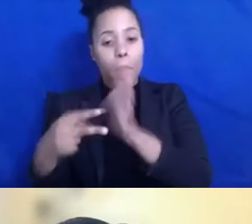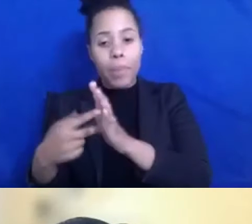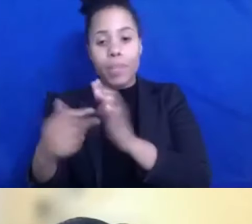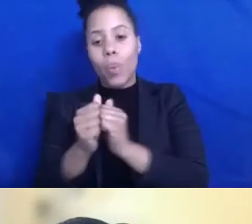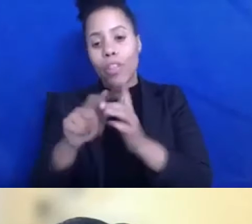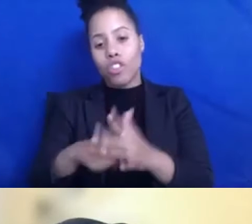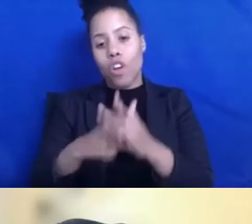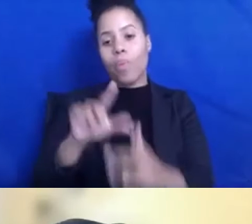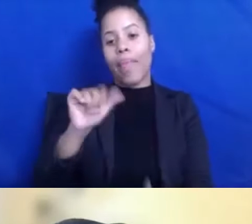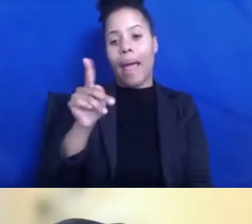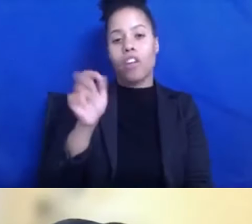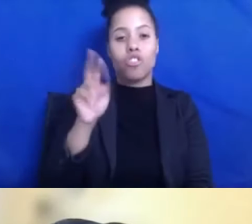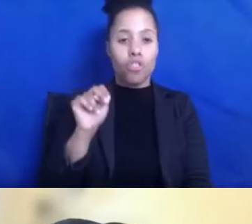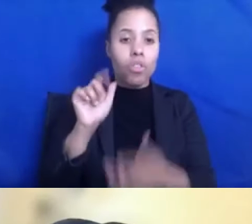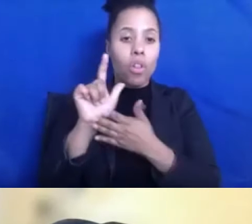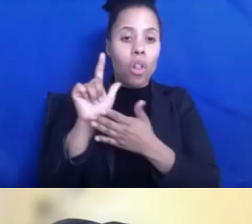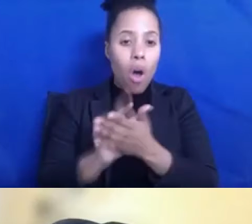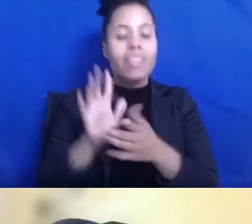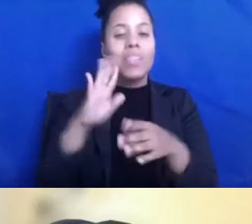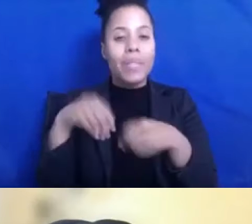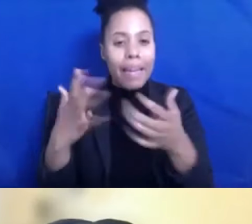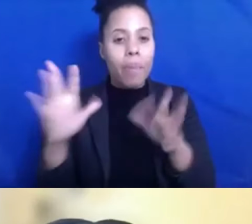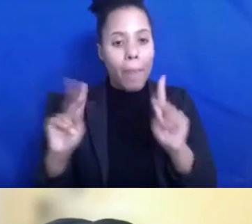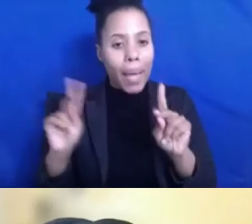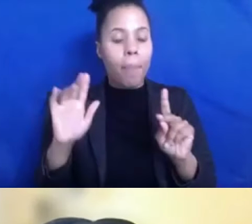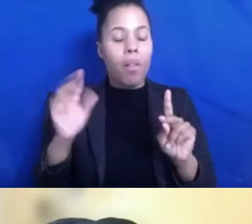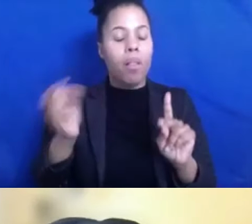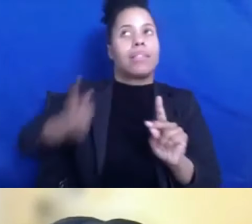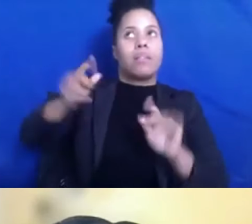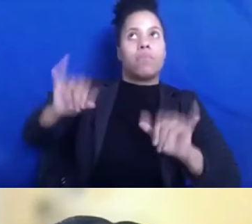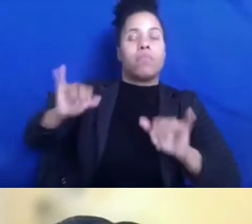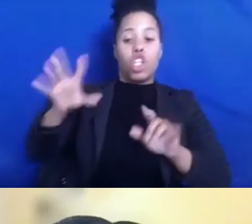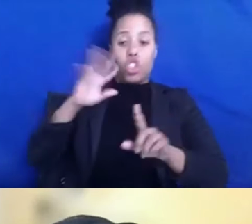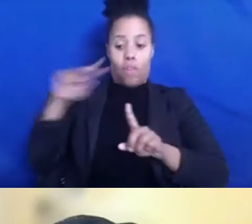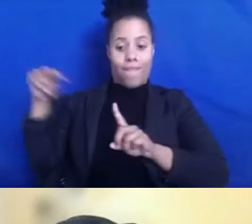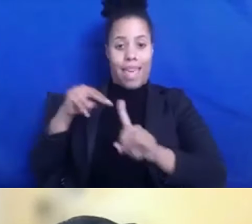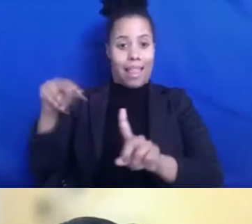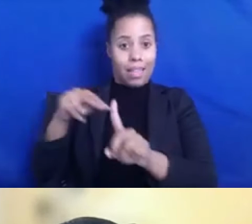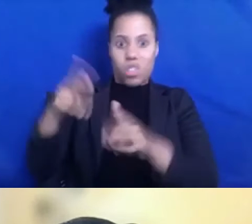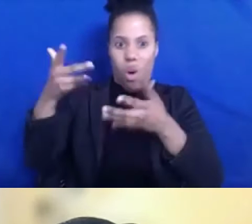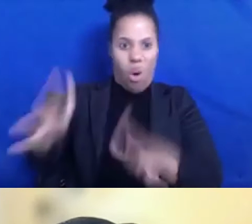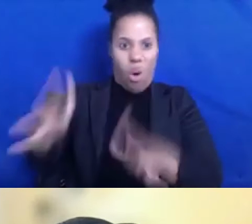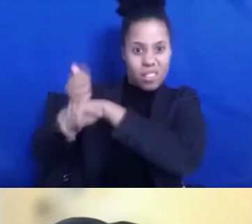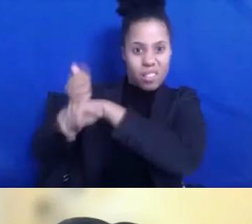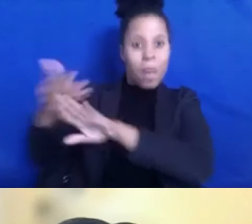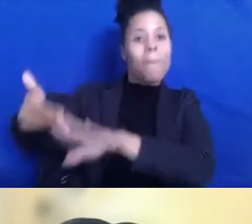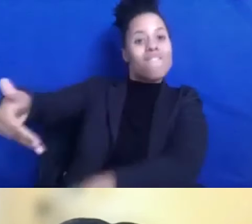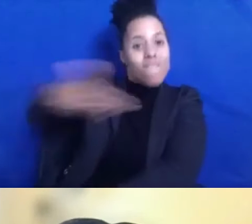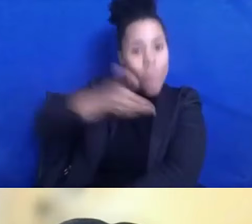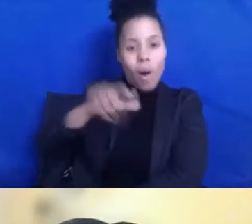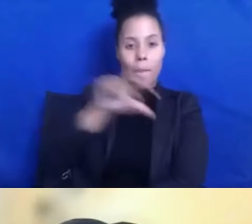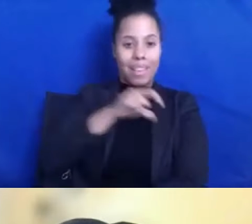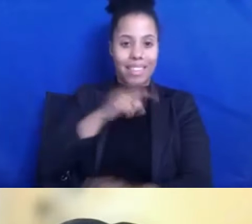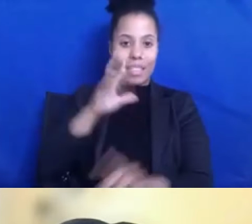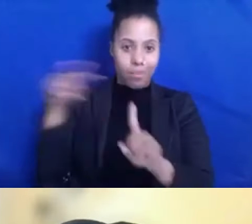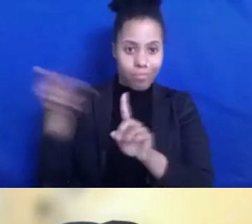folks a sense of how surveillance existed before there was even prisons and policing. So lantern laws were